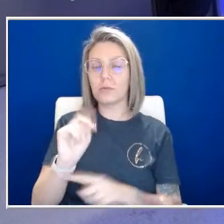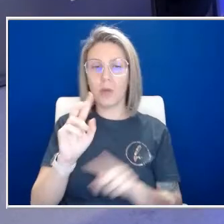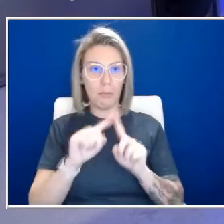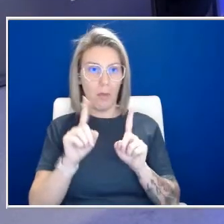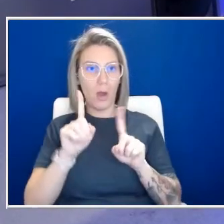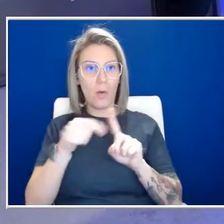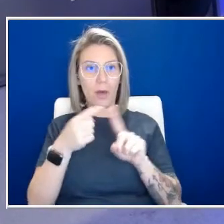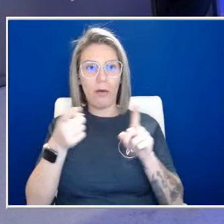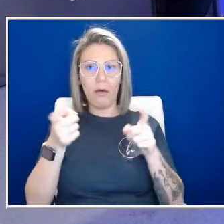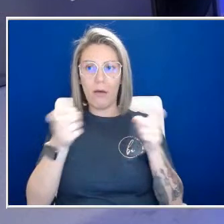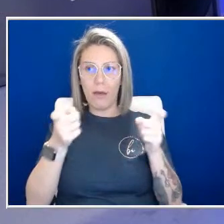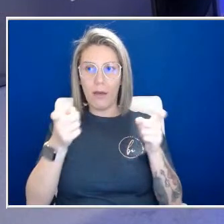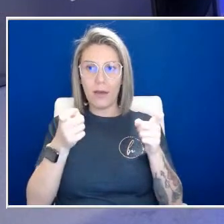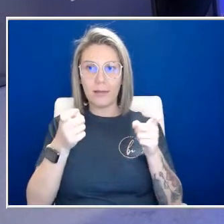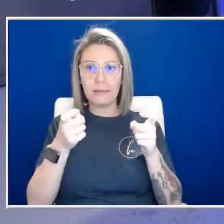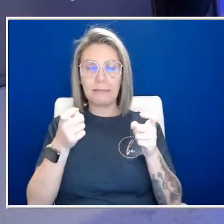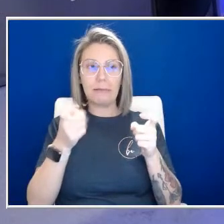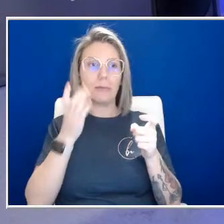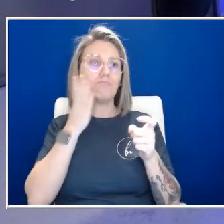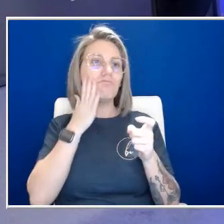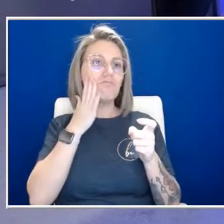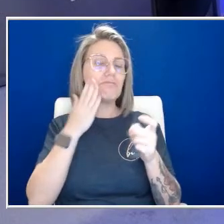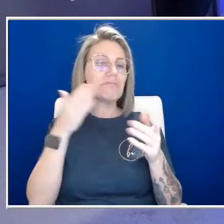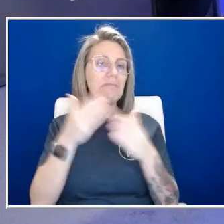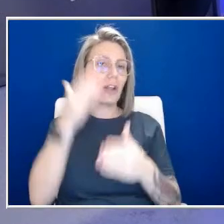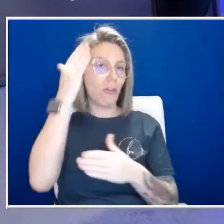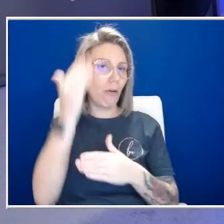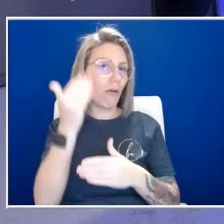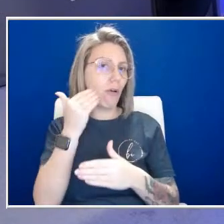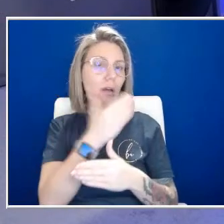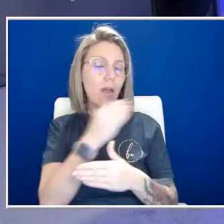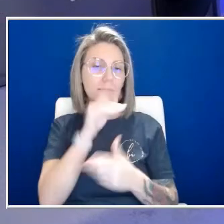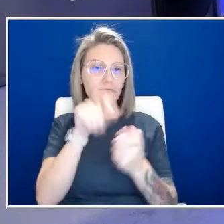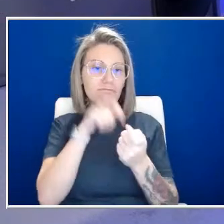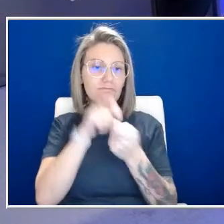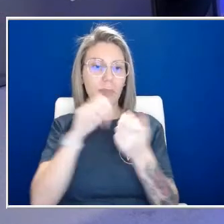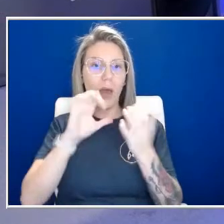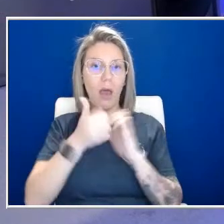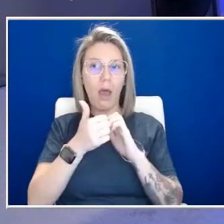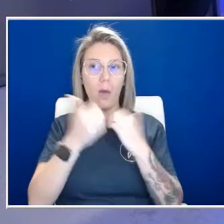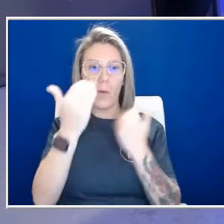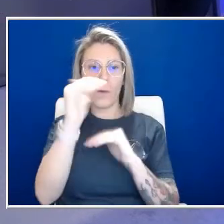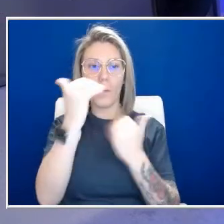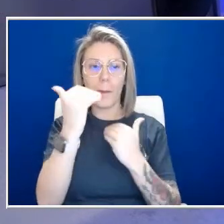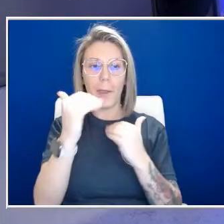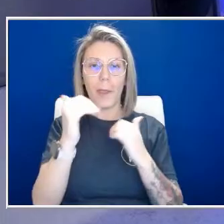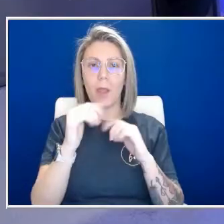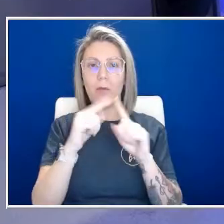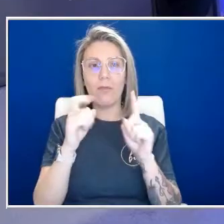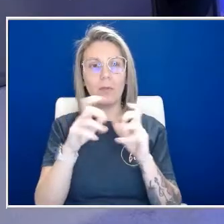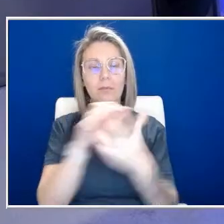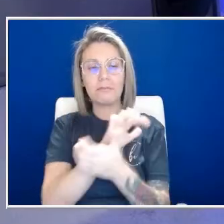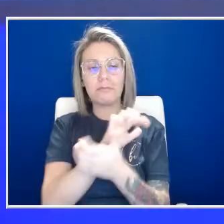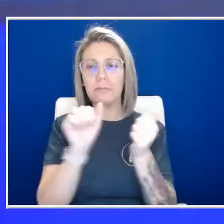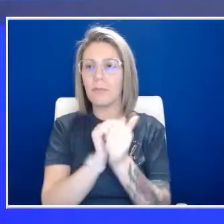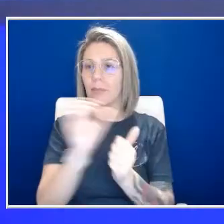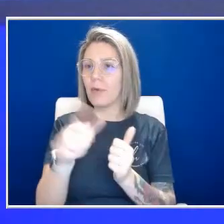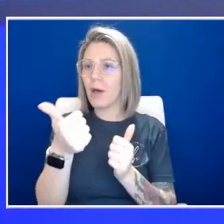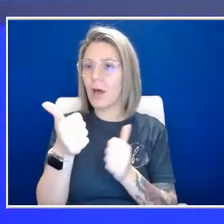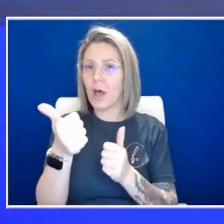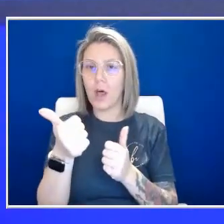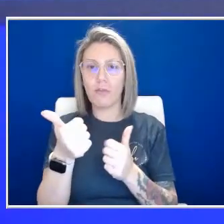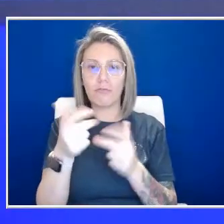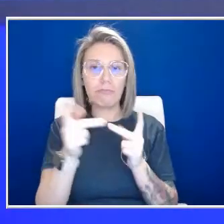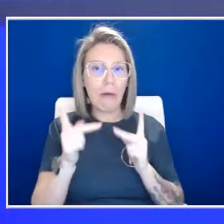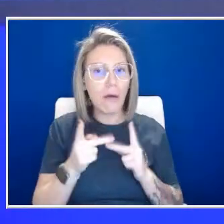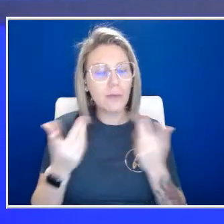the head and you want it to be very precise, how do you keep it and limit it from damaging any other areas? So some of that is